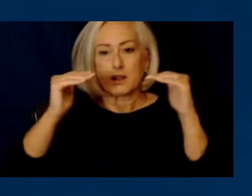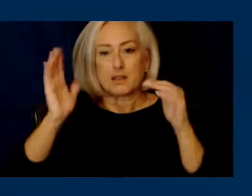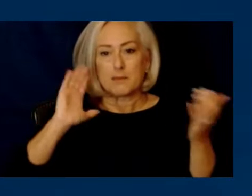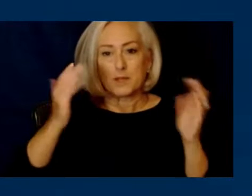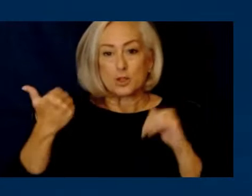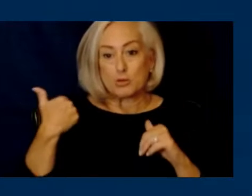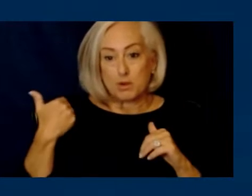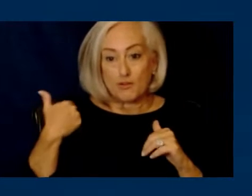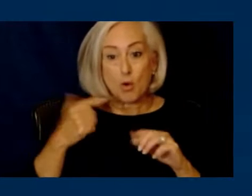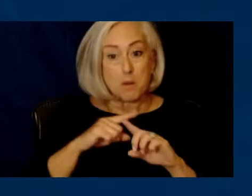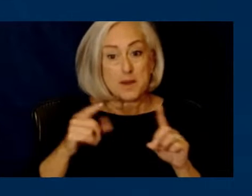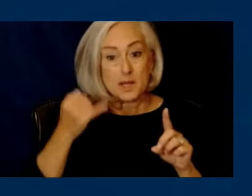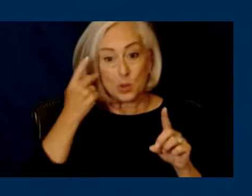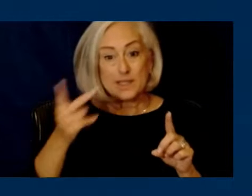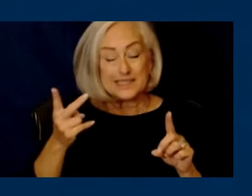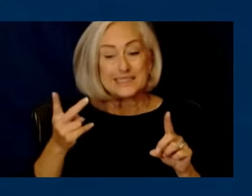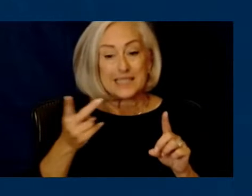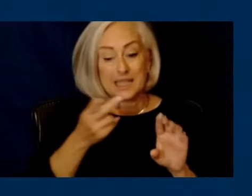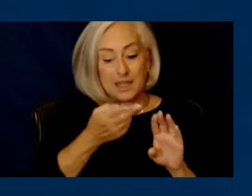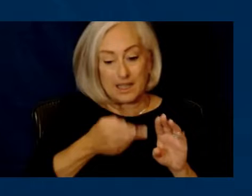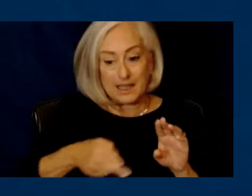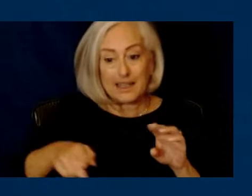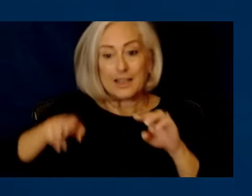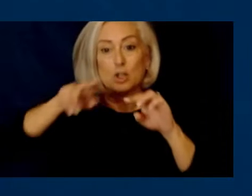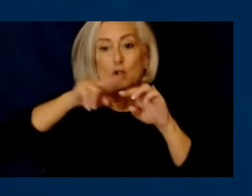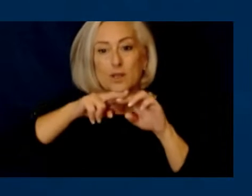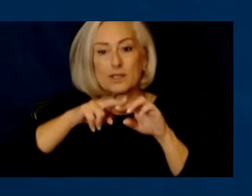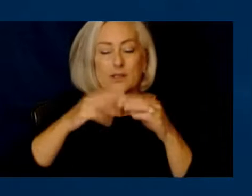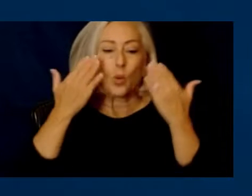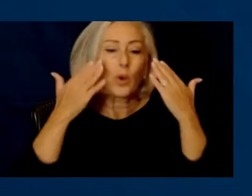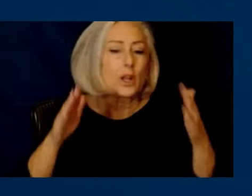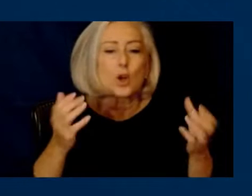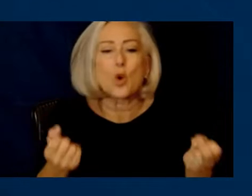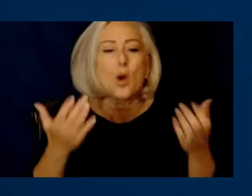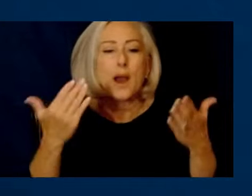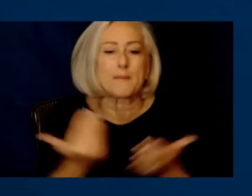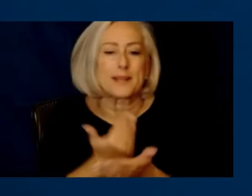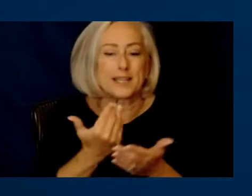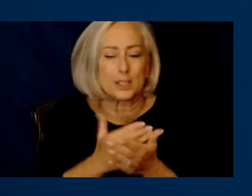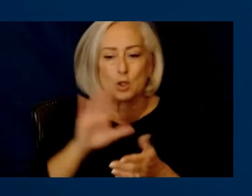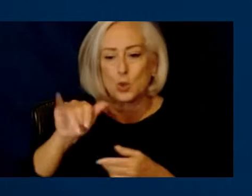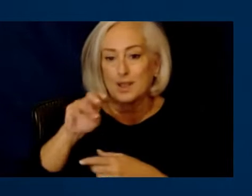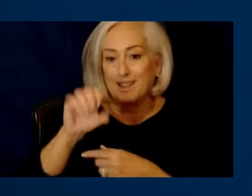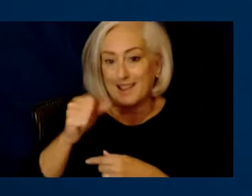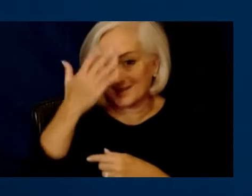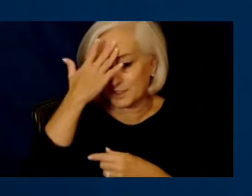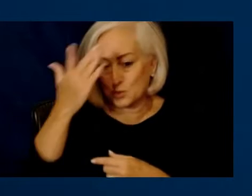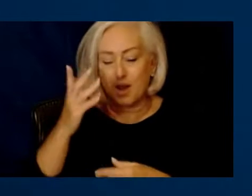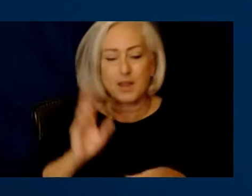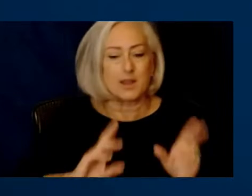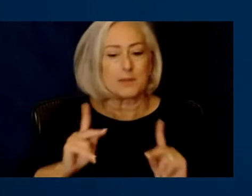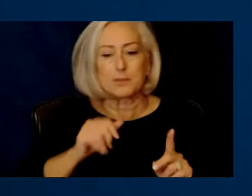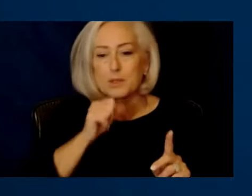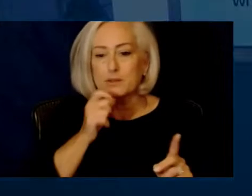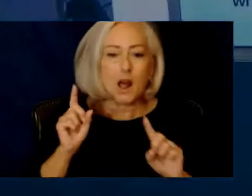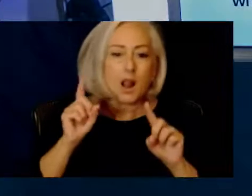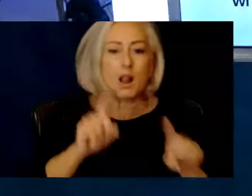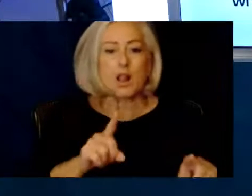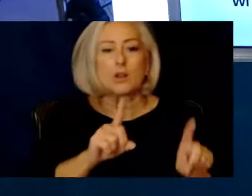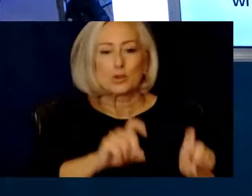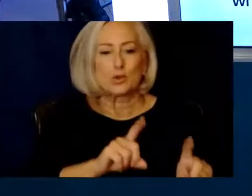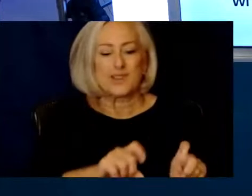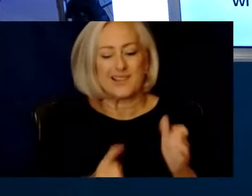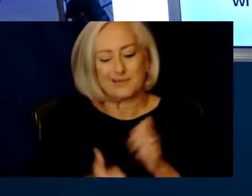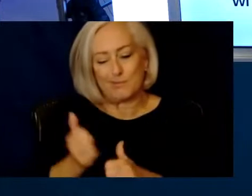cases. And part of this, we don't know the number of new cases because not all that many people are testing right now in public fashions. It's most of it's done at home. Hey, we should